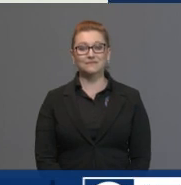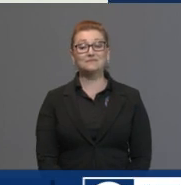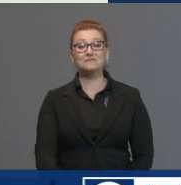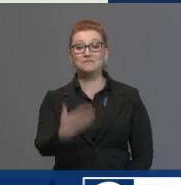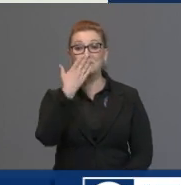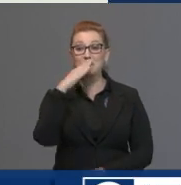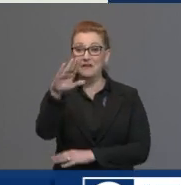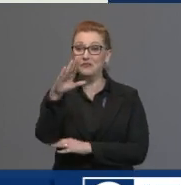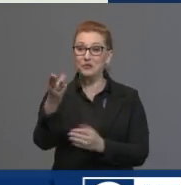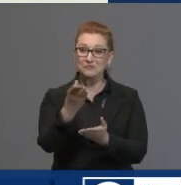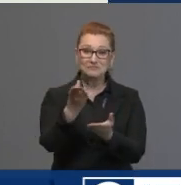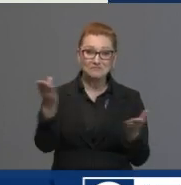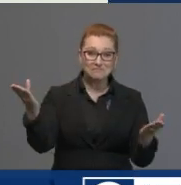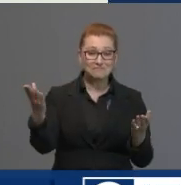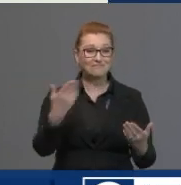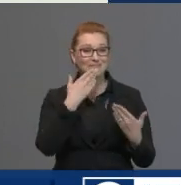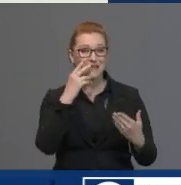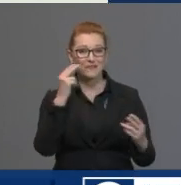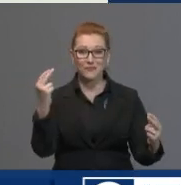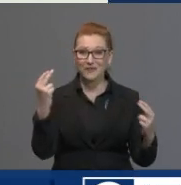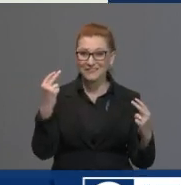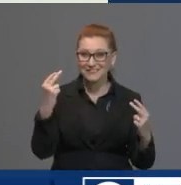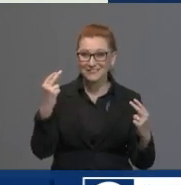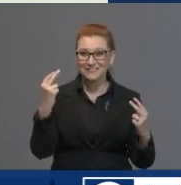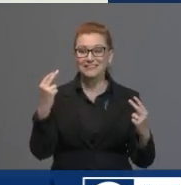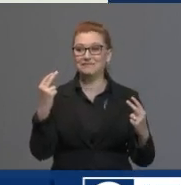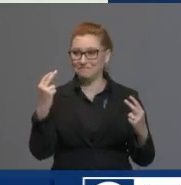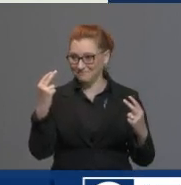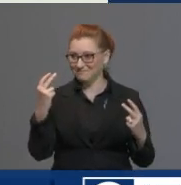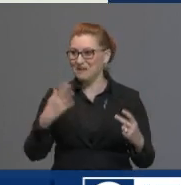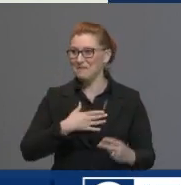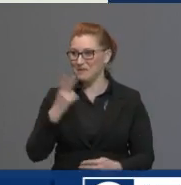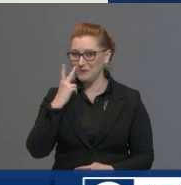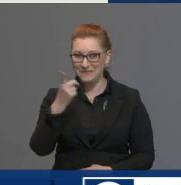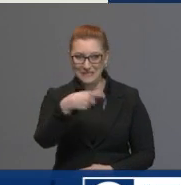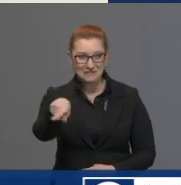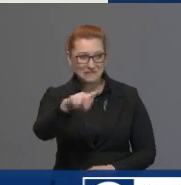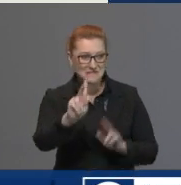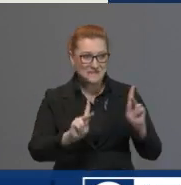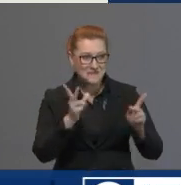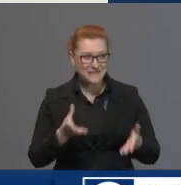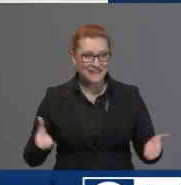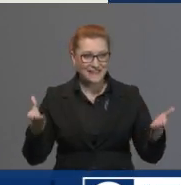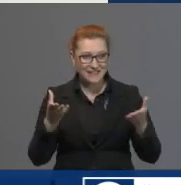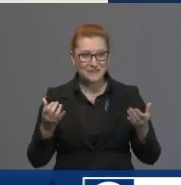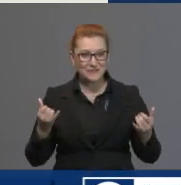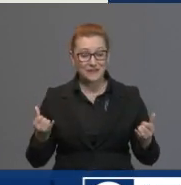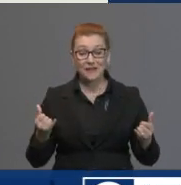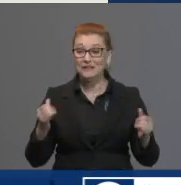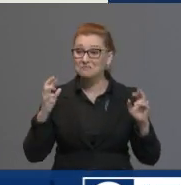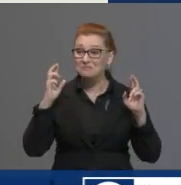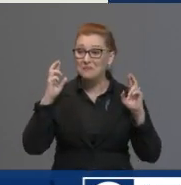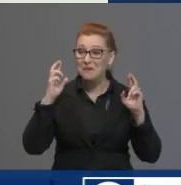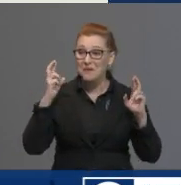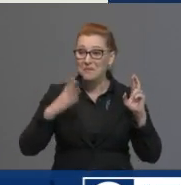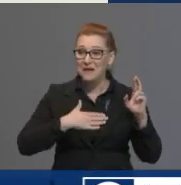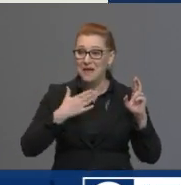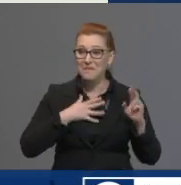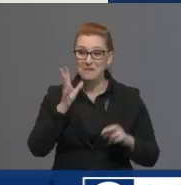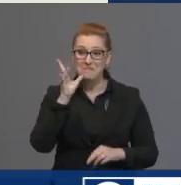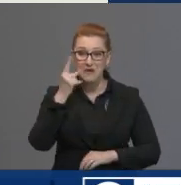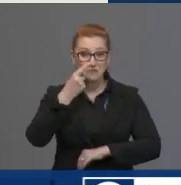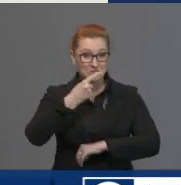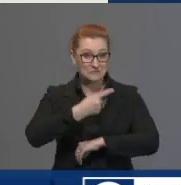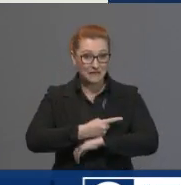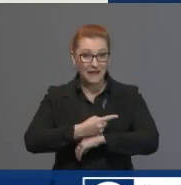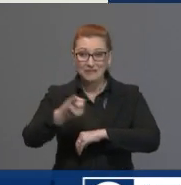Good afternoon, everyone. Thank you for being here. It's good to see everyone. I hope everybody had a happy Mother's Day and